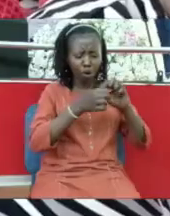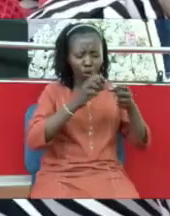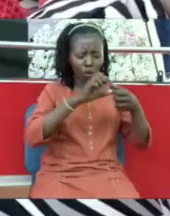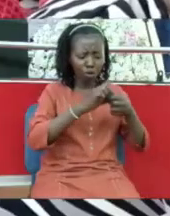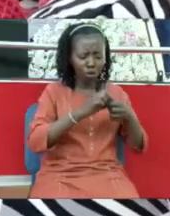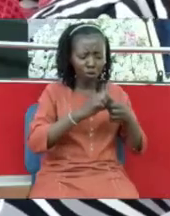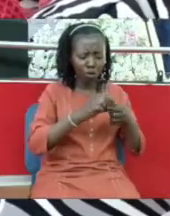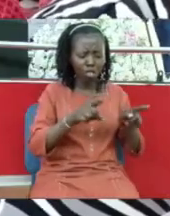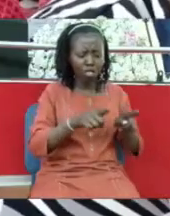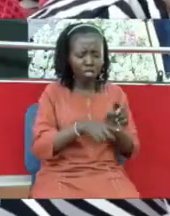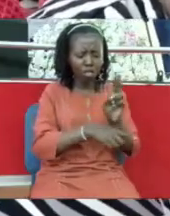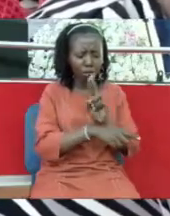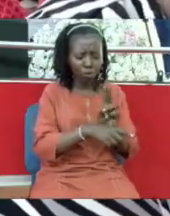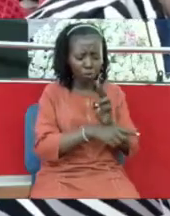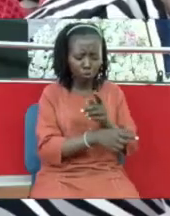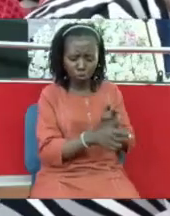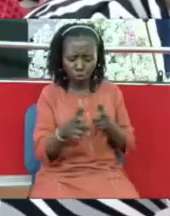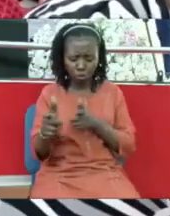weapons that you have given us.